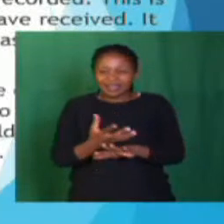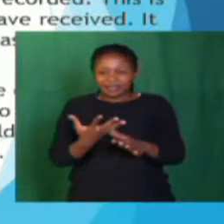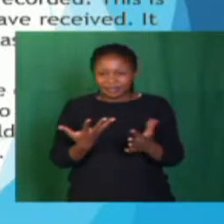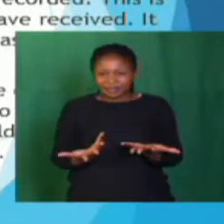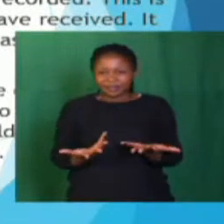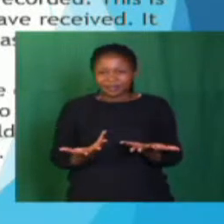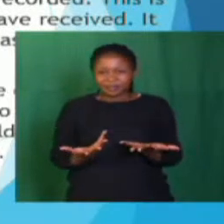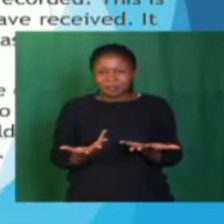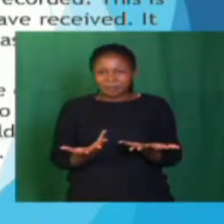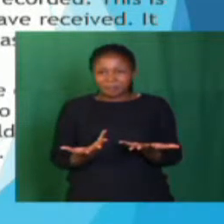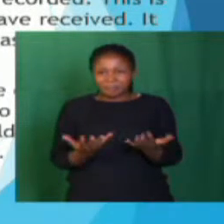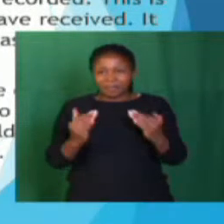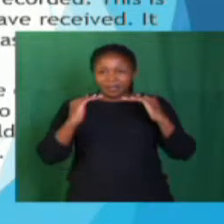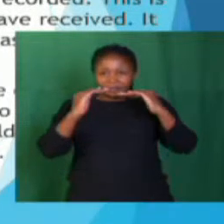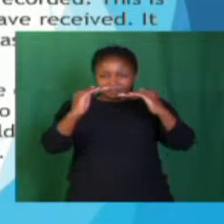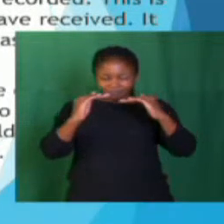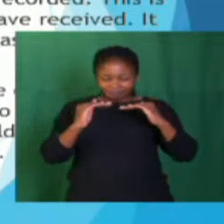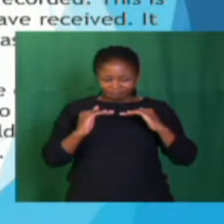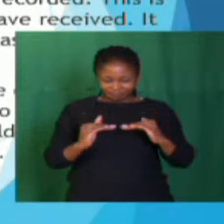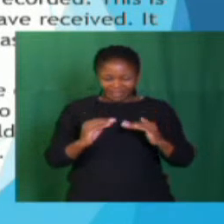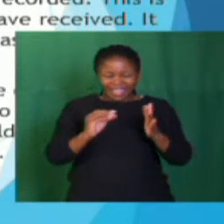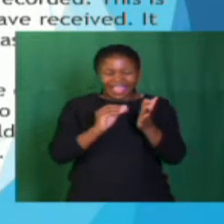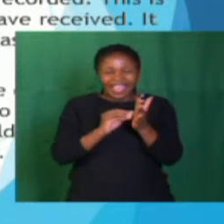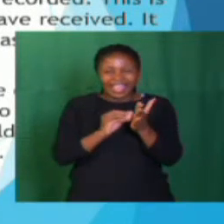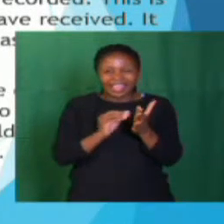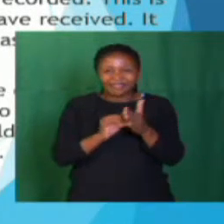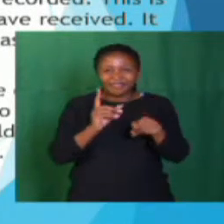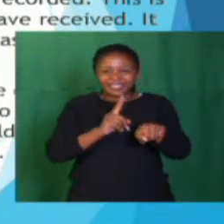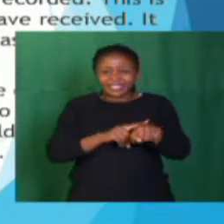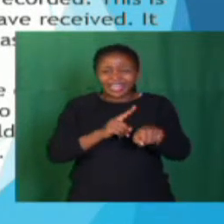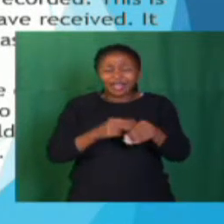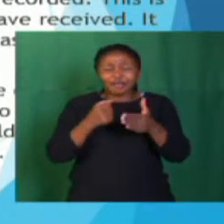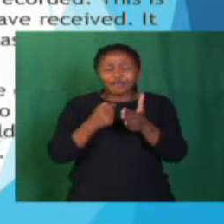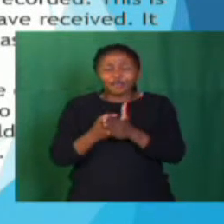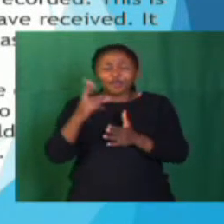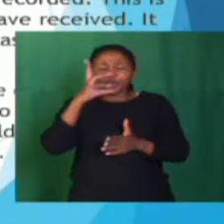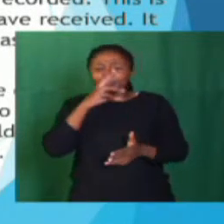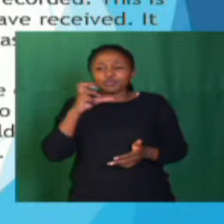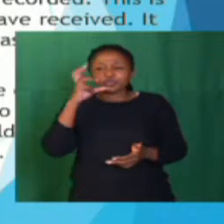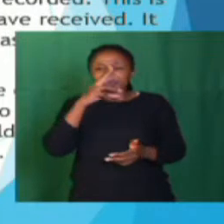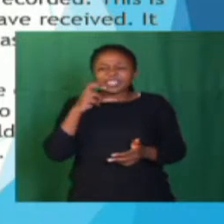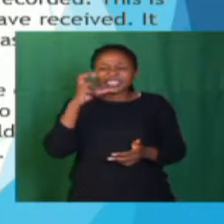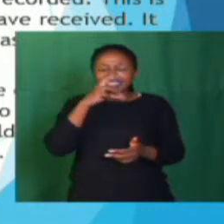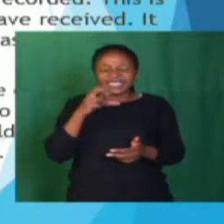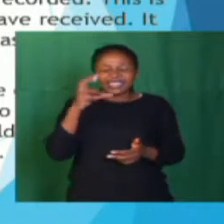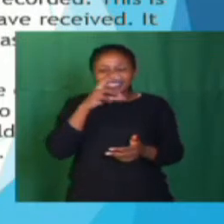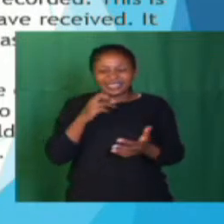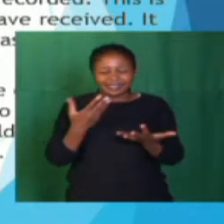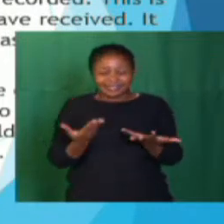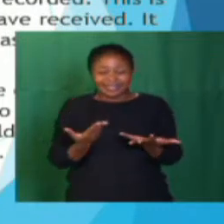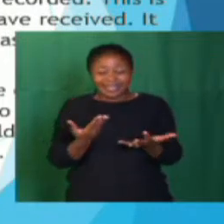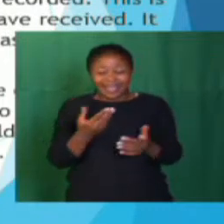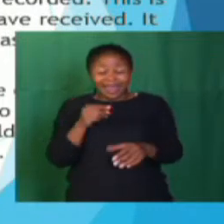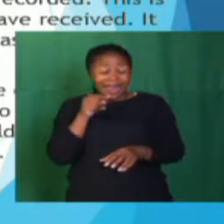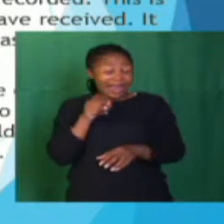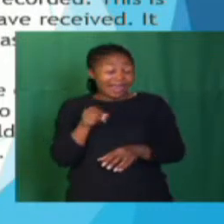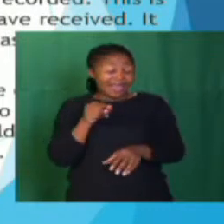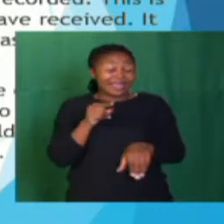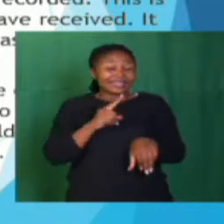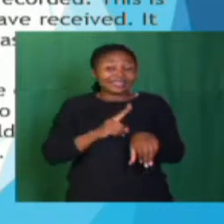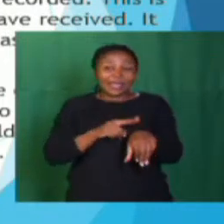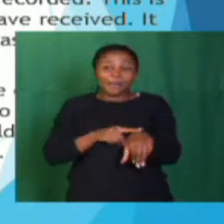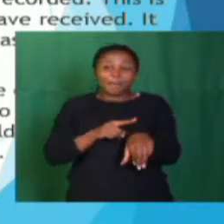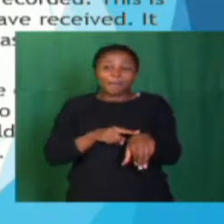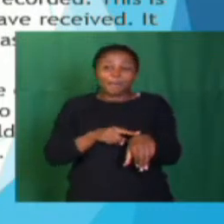stage. This is the part where you are actually now going to be assessed or you're also going to be graded in. This is when you are now going to be